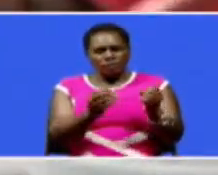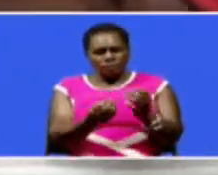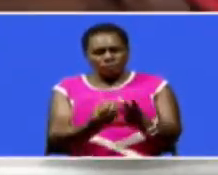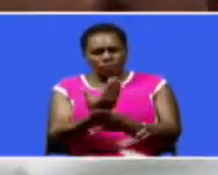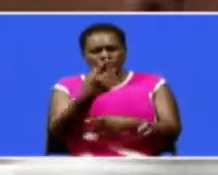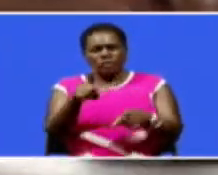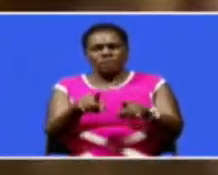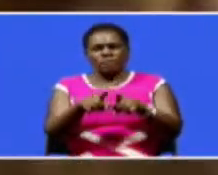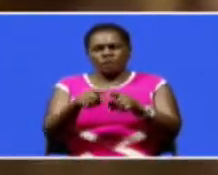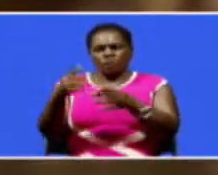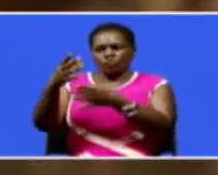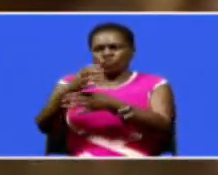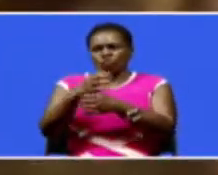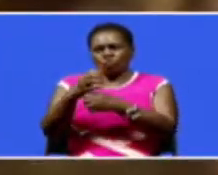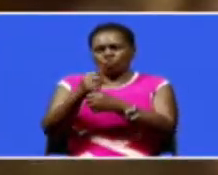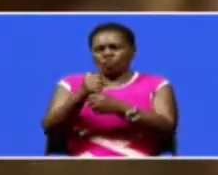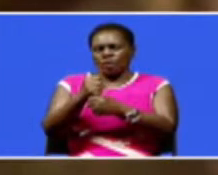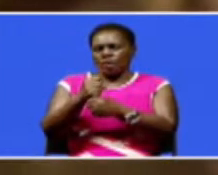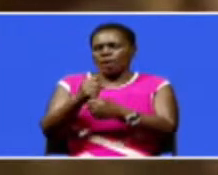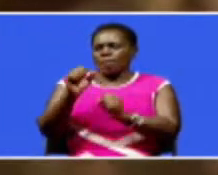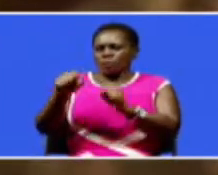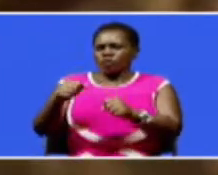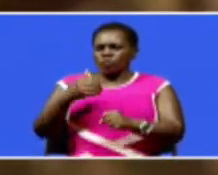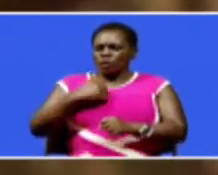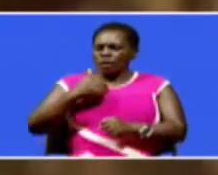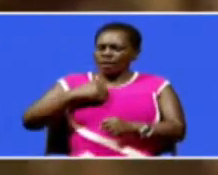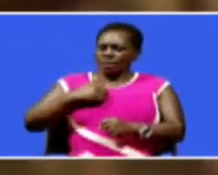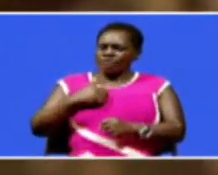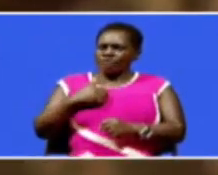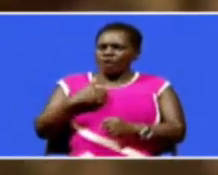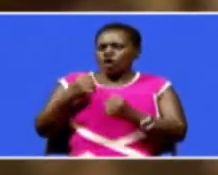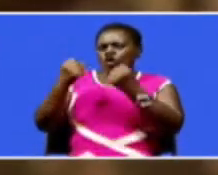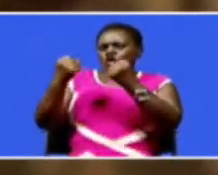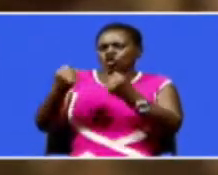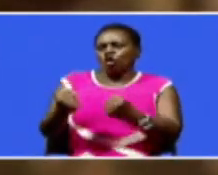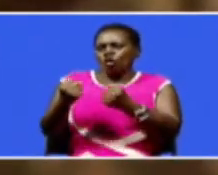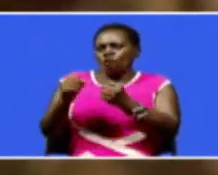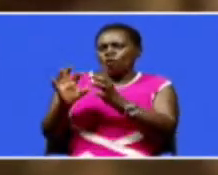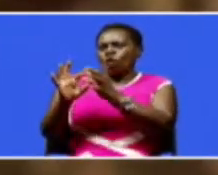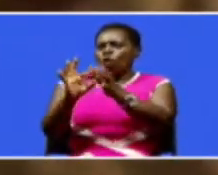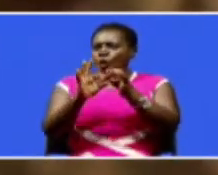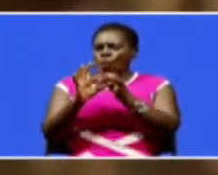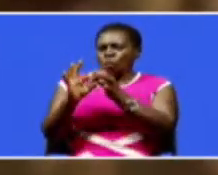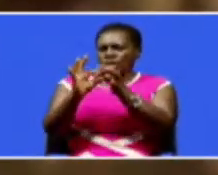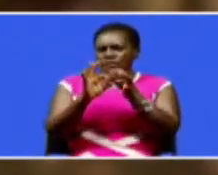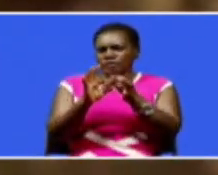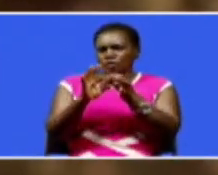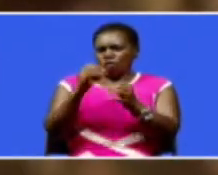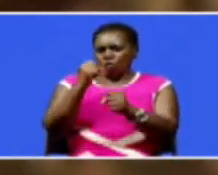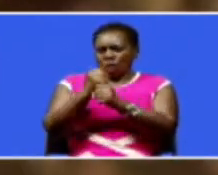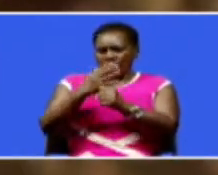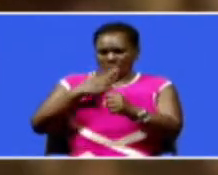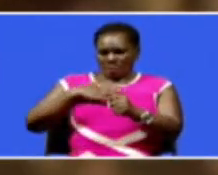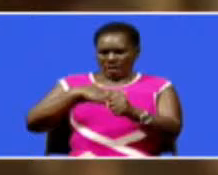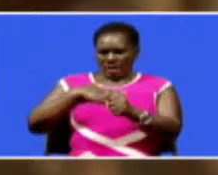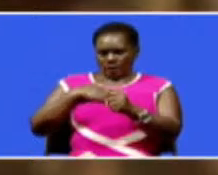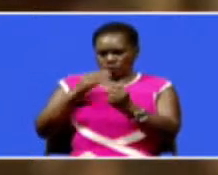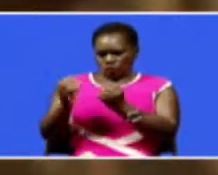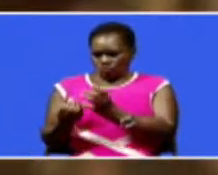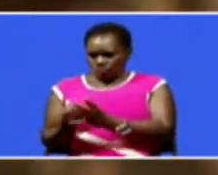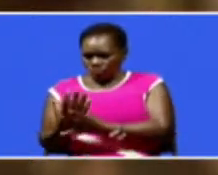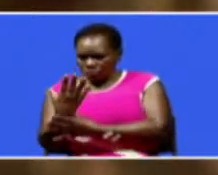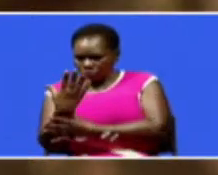build cooperatives. If you can have a strong cooperative, basically my work as a farmer would be to